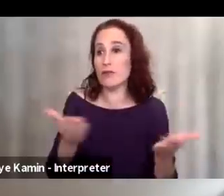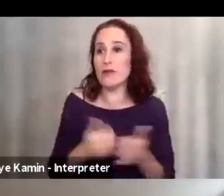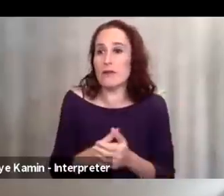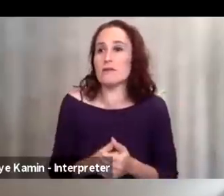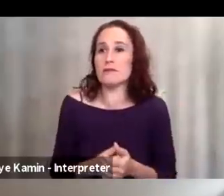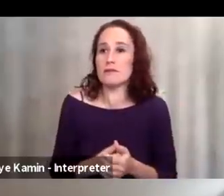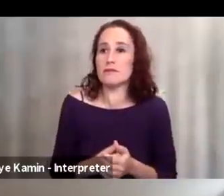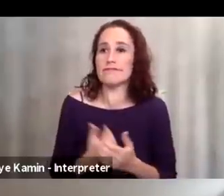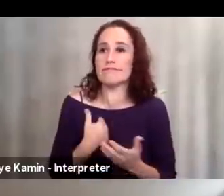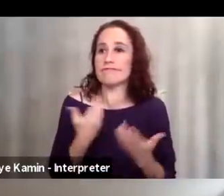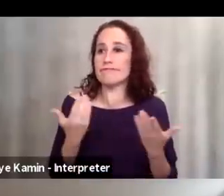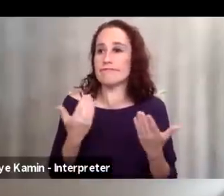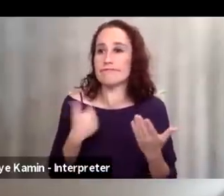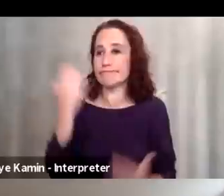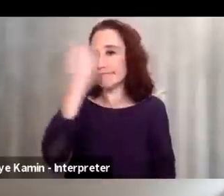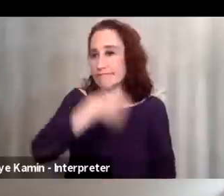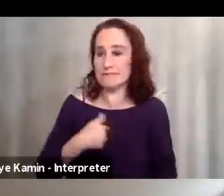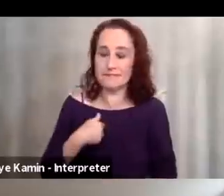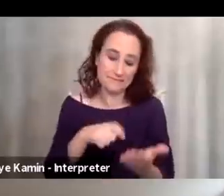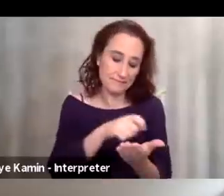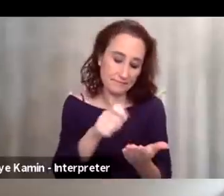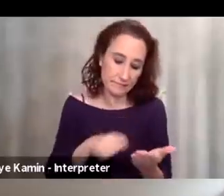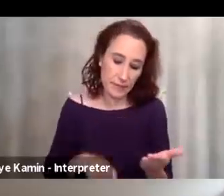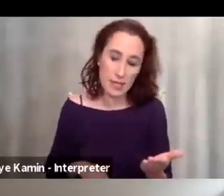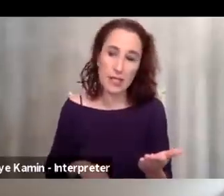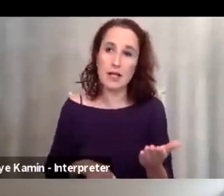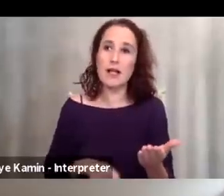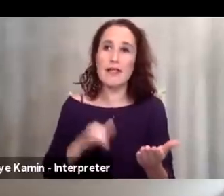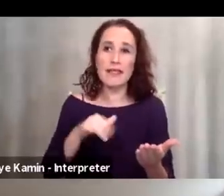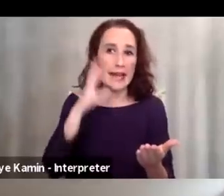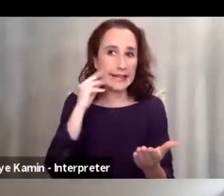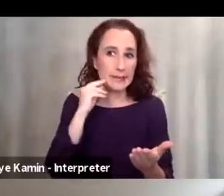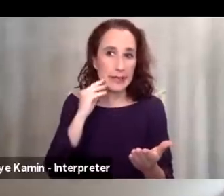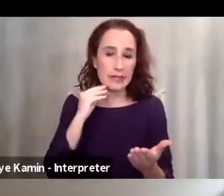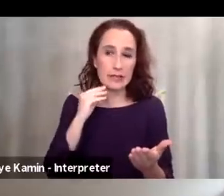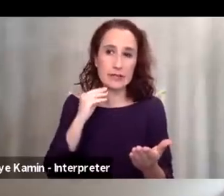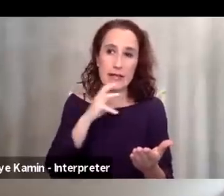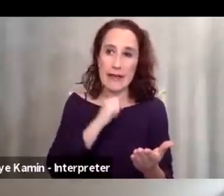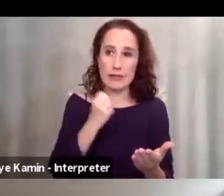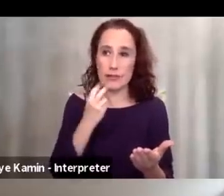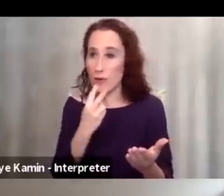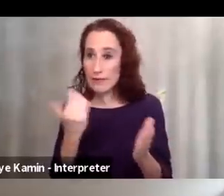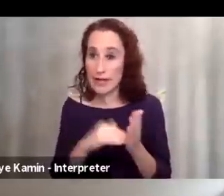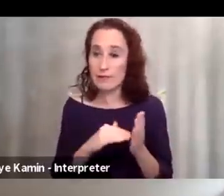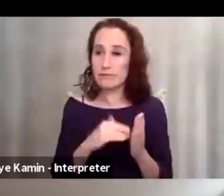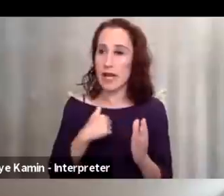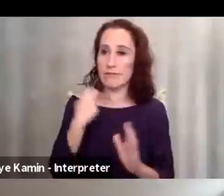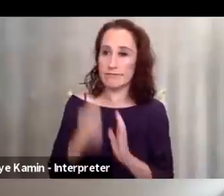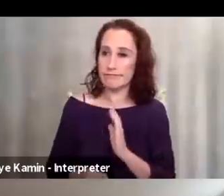of tried my best to get inside the experience of being 12 again.